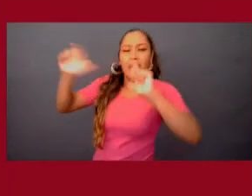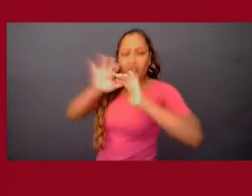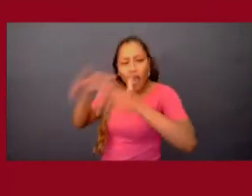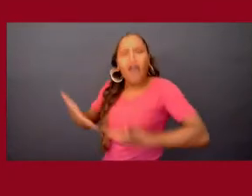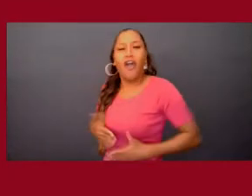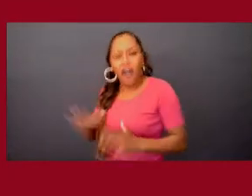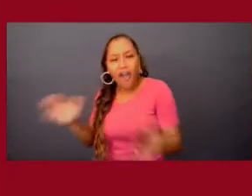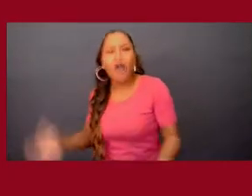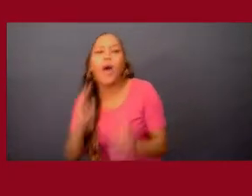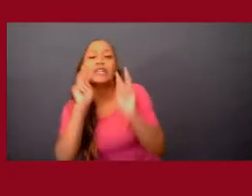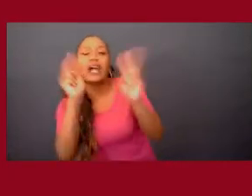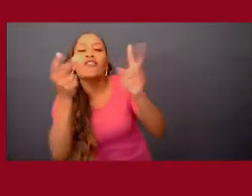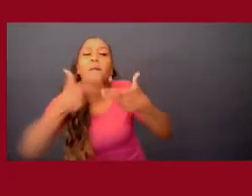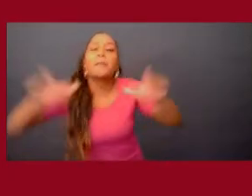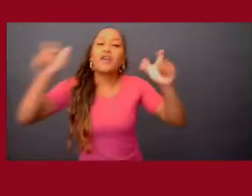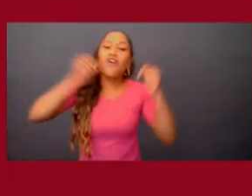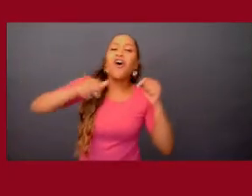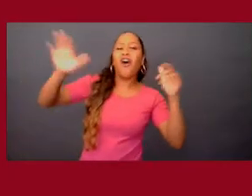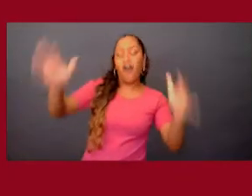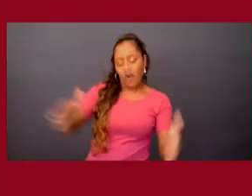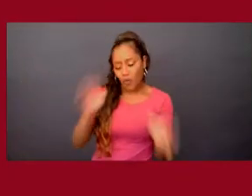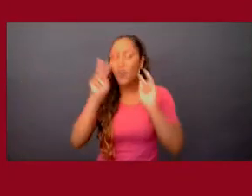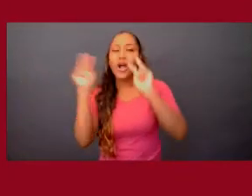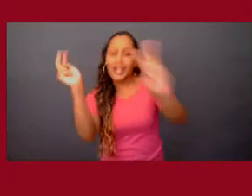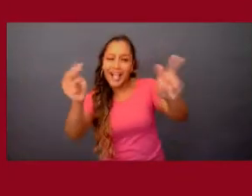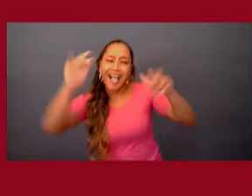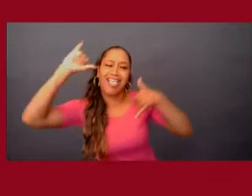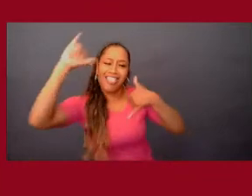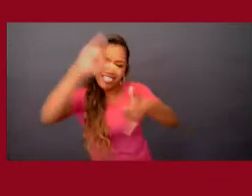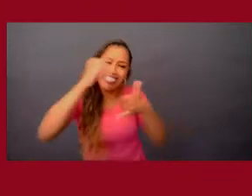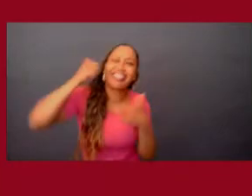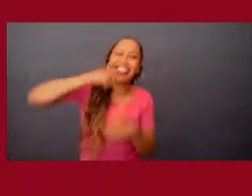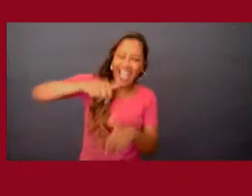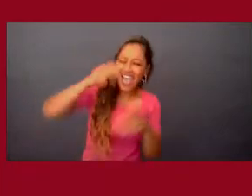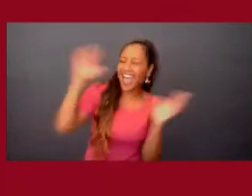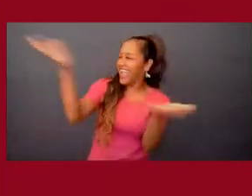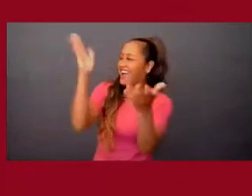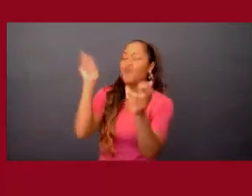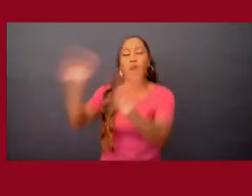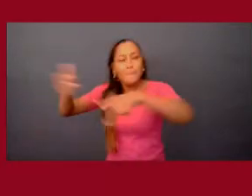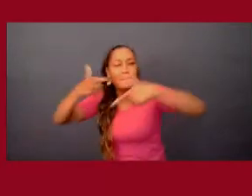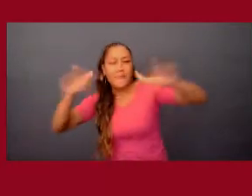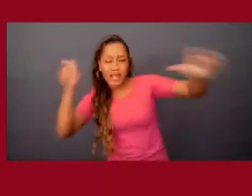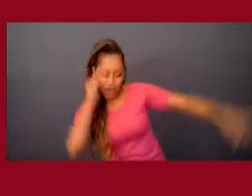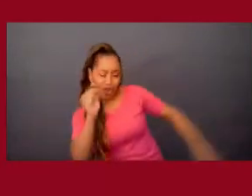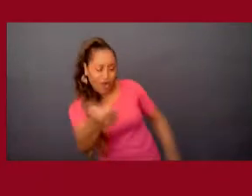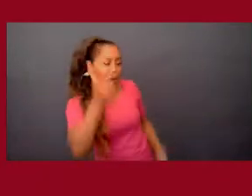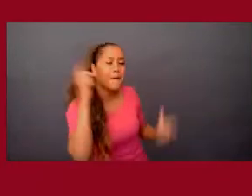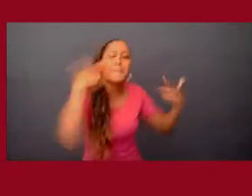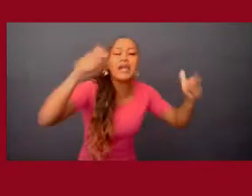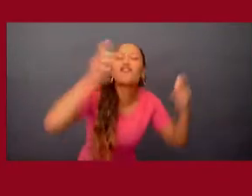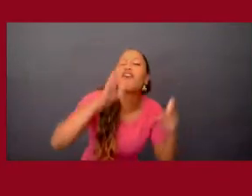girl. Watch out for the big girl. Watch out for the big girl. Big girl. Big big girl.